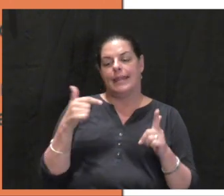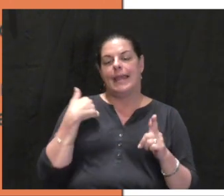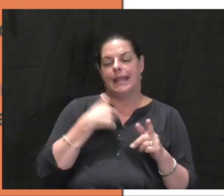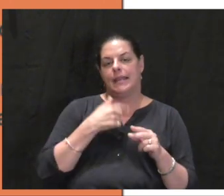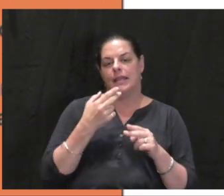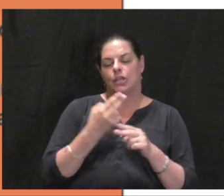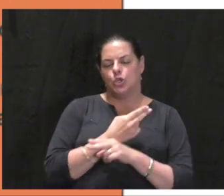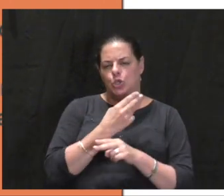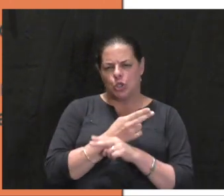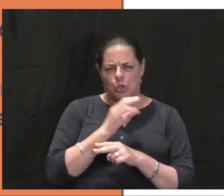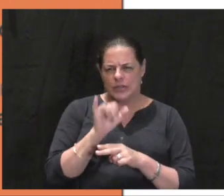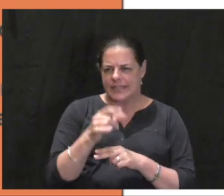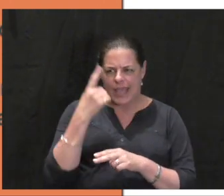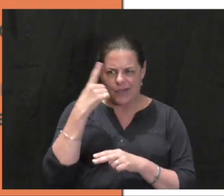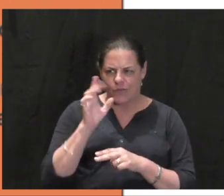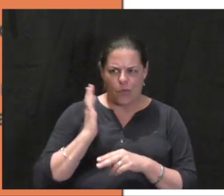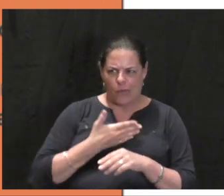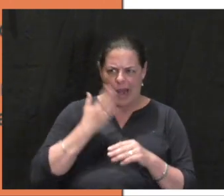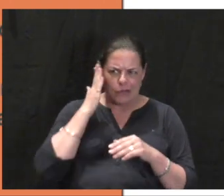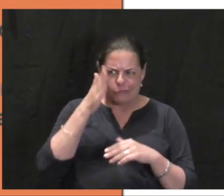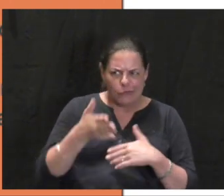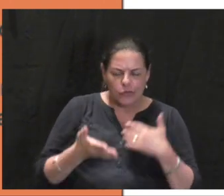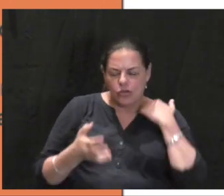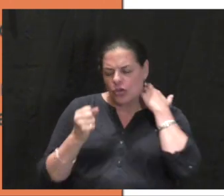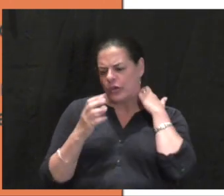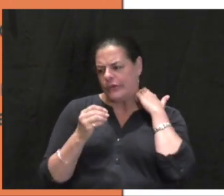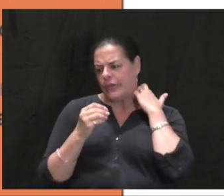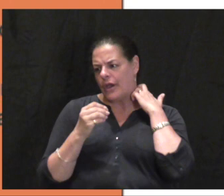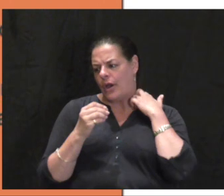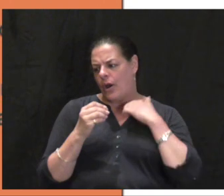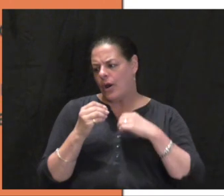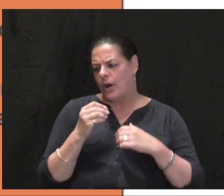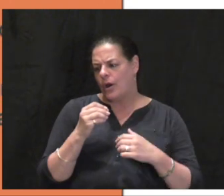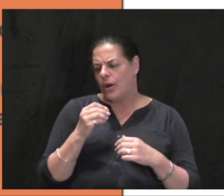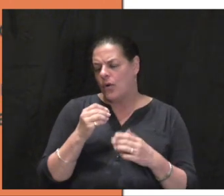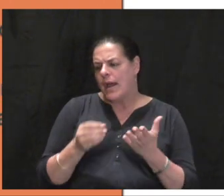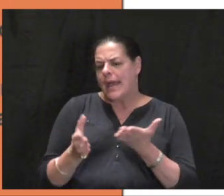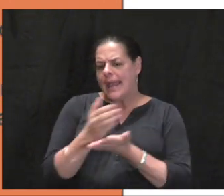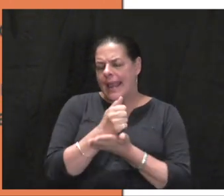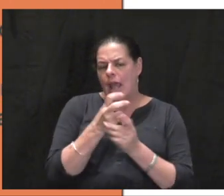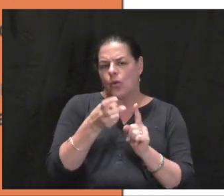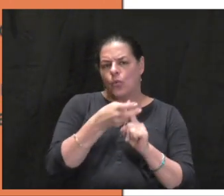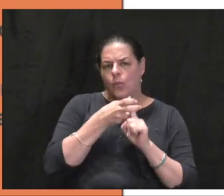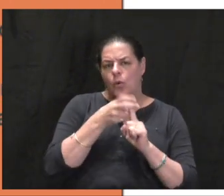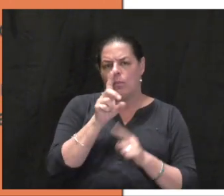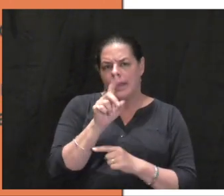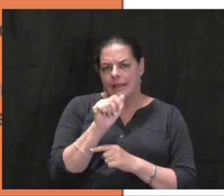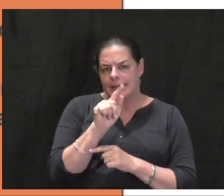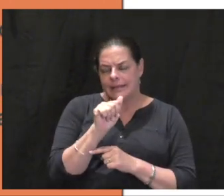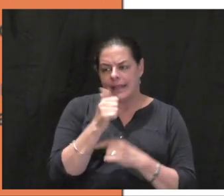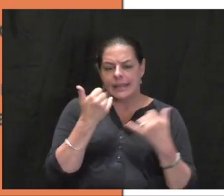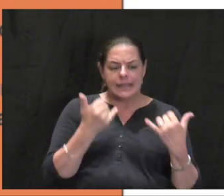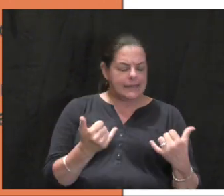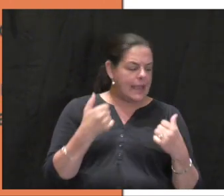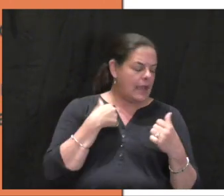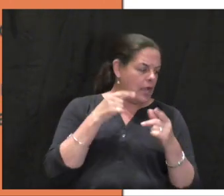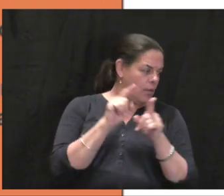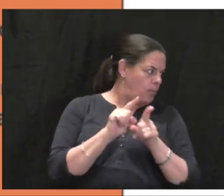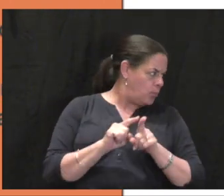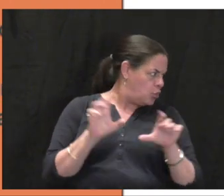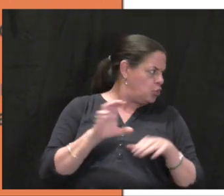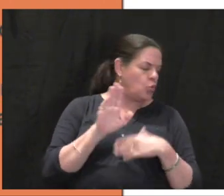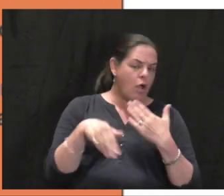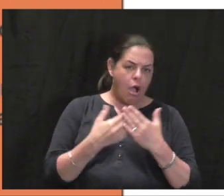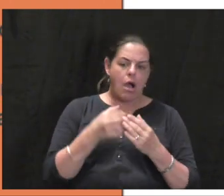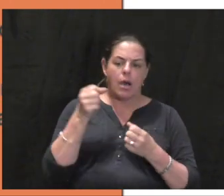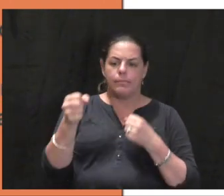our placement registration for student teachers and interns, and so we're tracking that a little differently as well. So my hope is that, once their